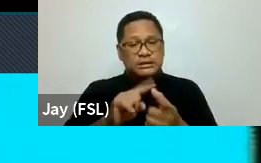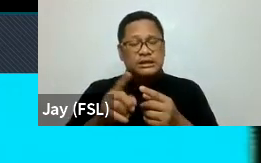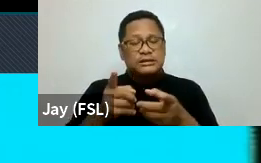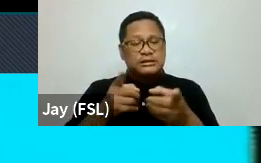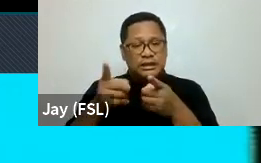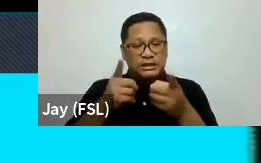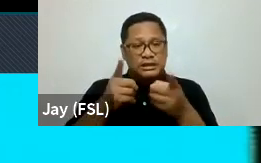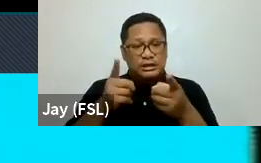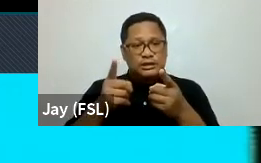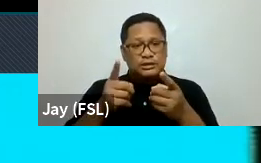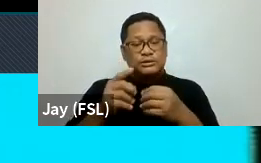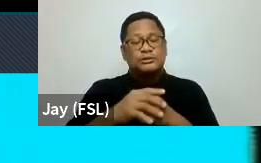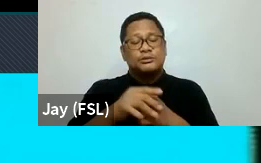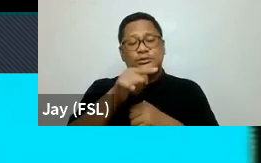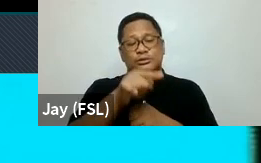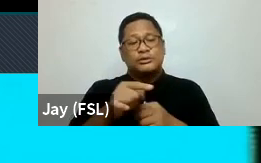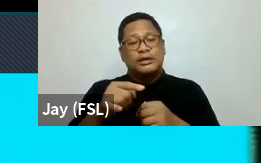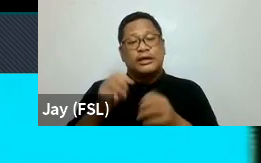education shows.